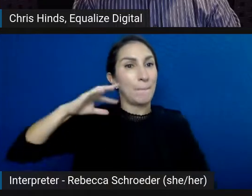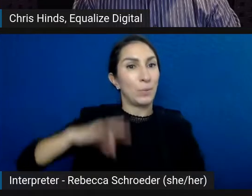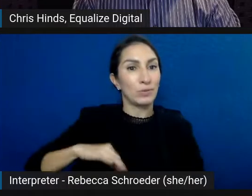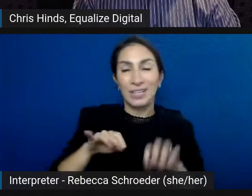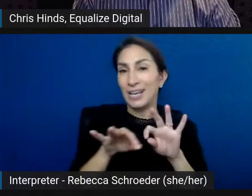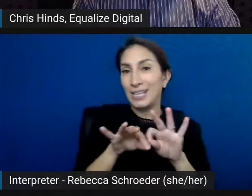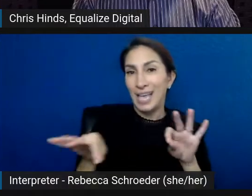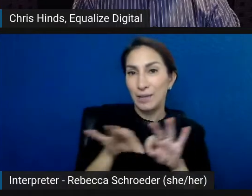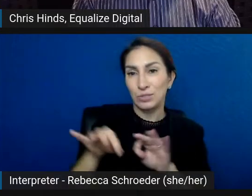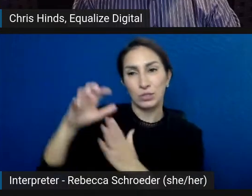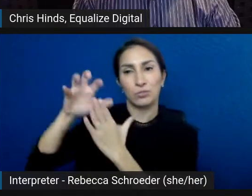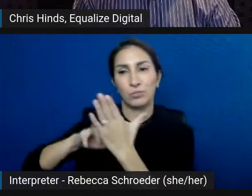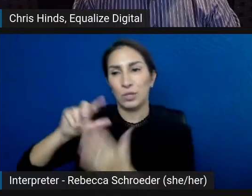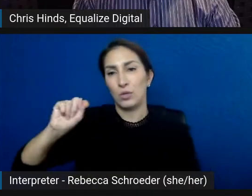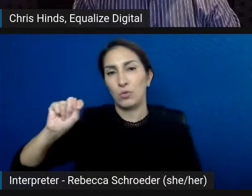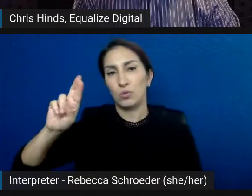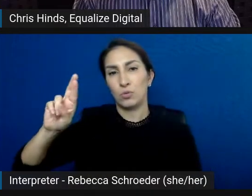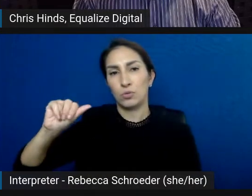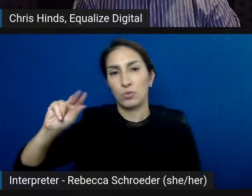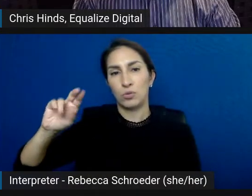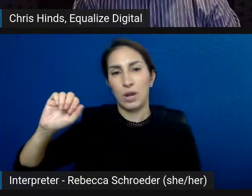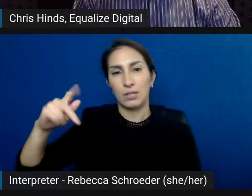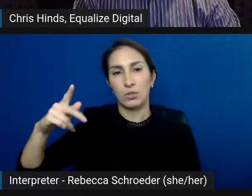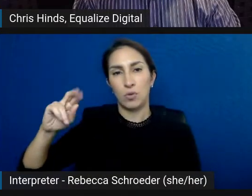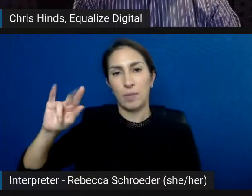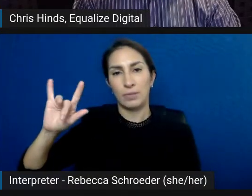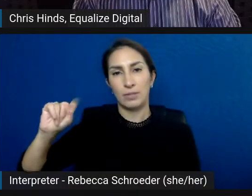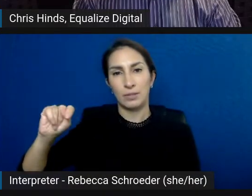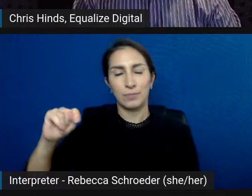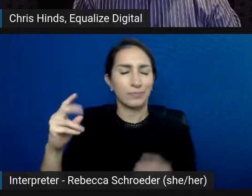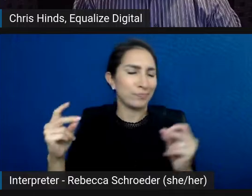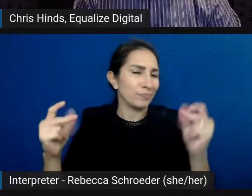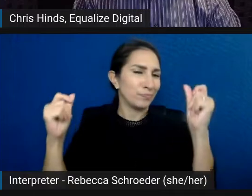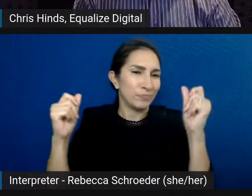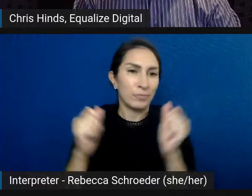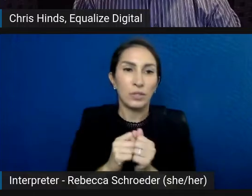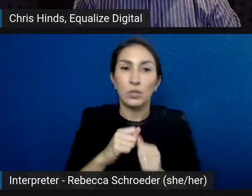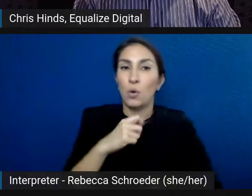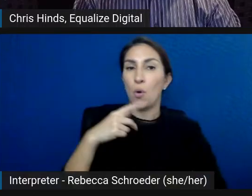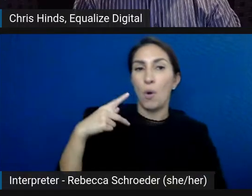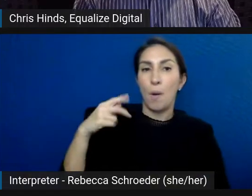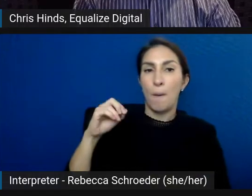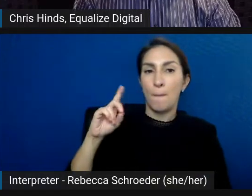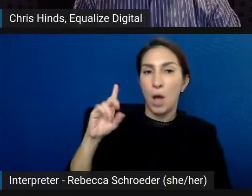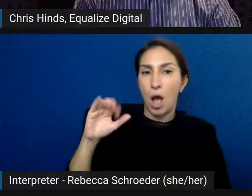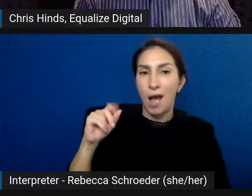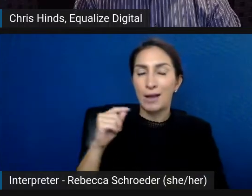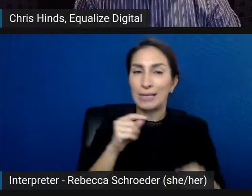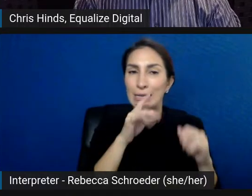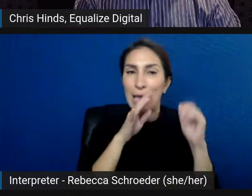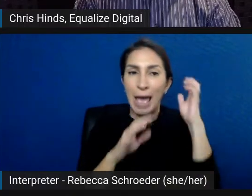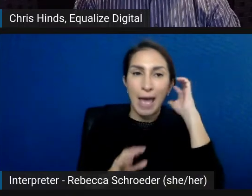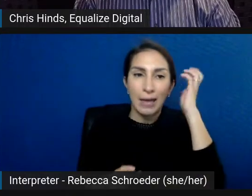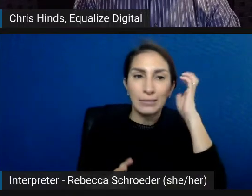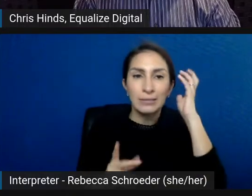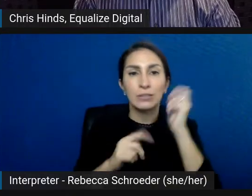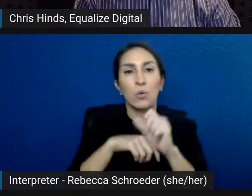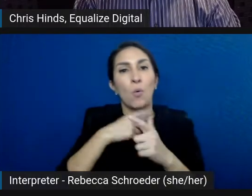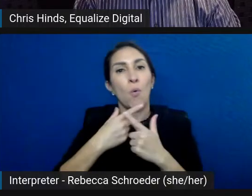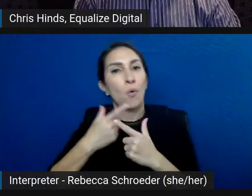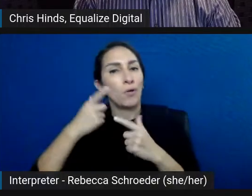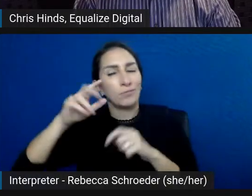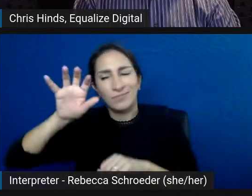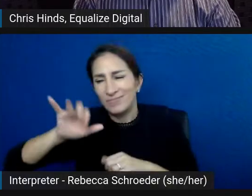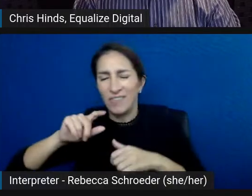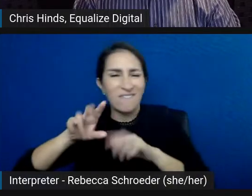on podcasts, videos. So there are a lot of times when I'm idly scrolling through my phone, but I don't